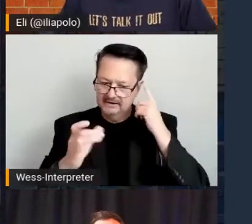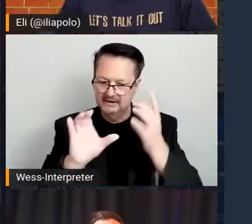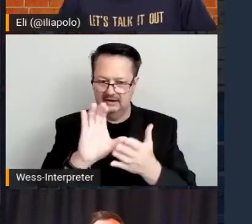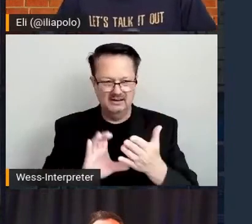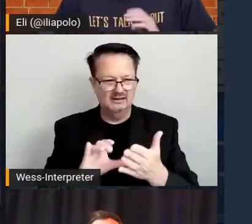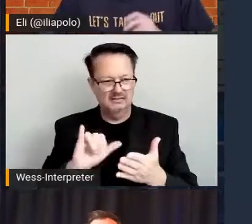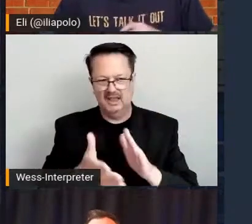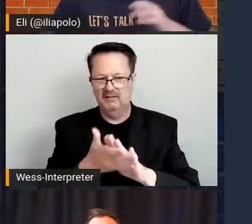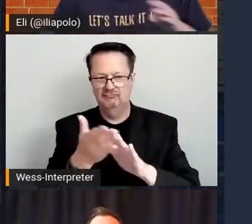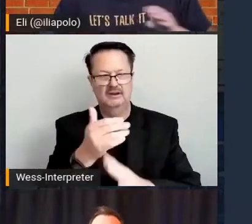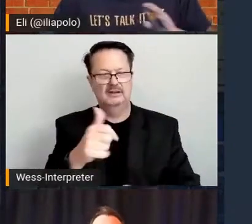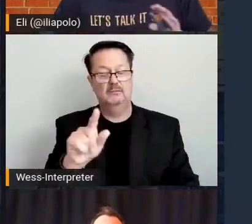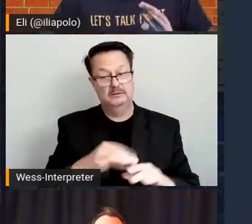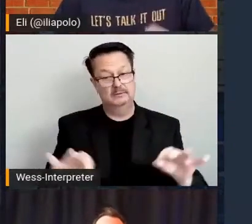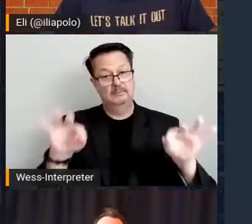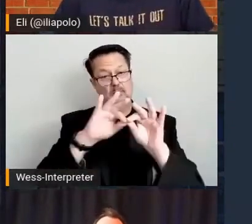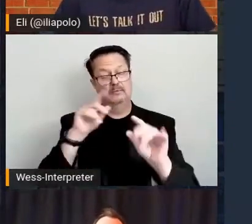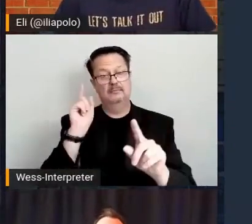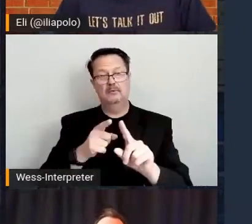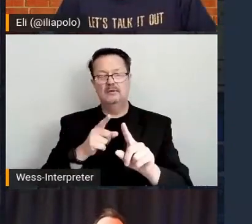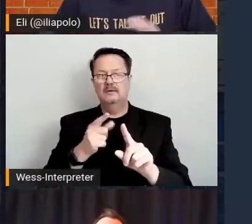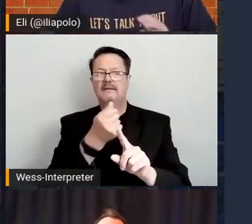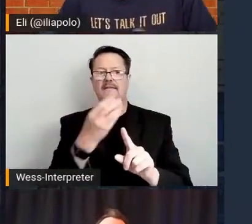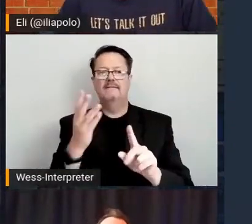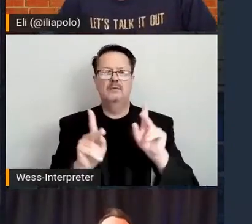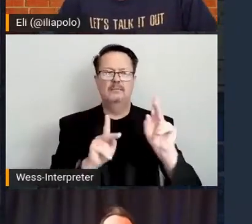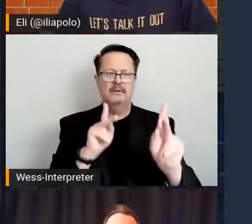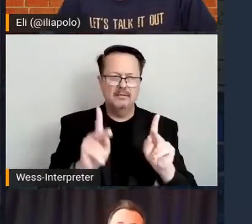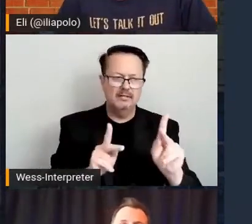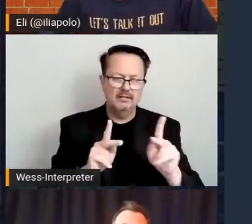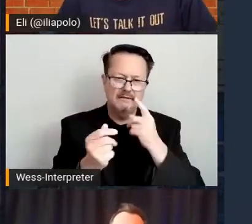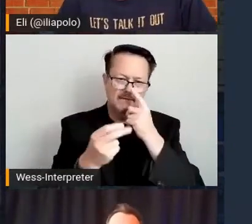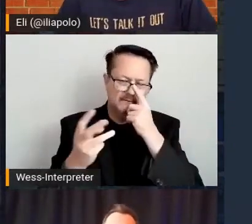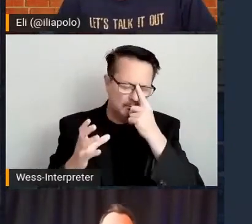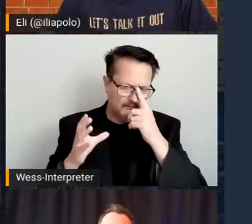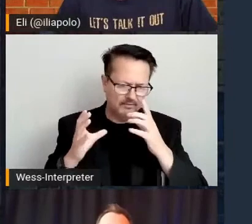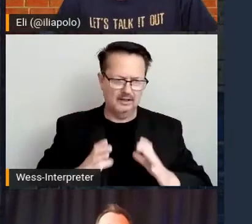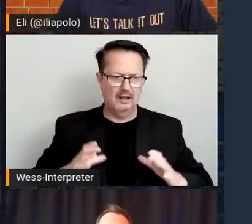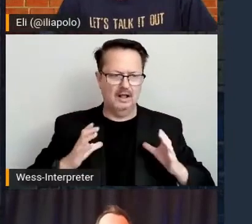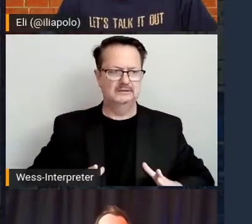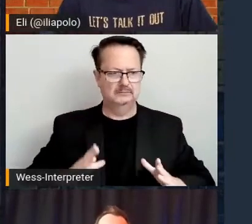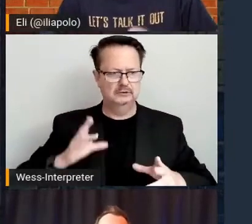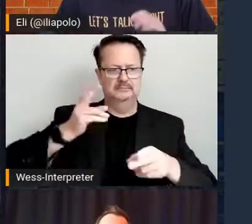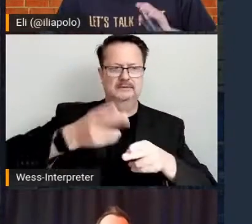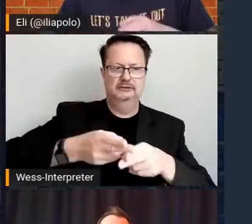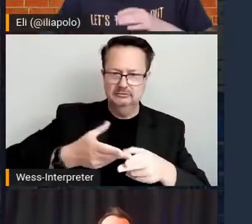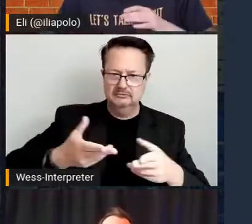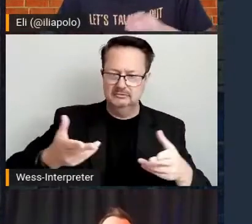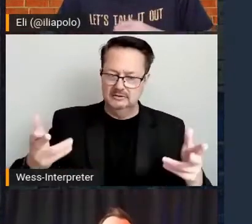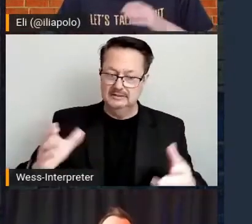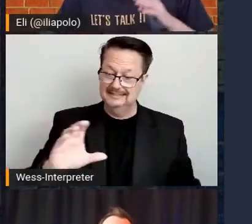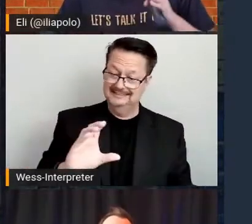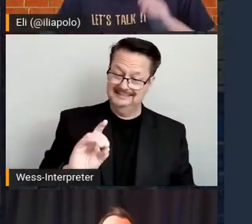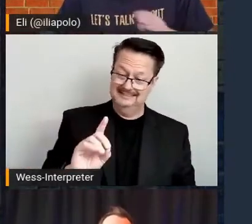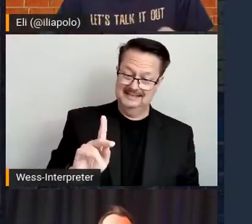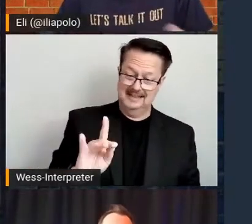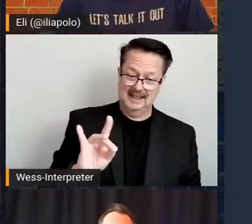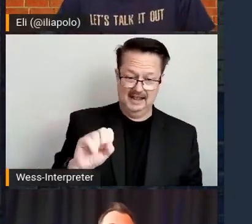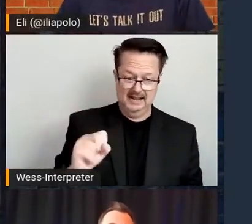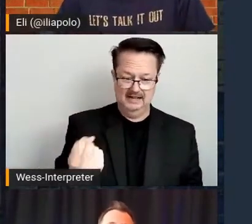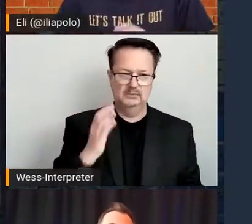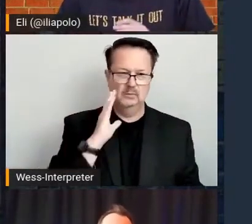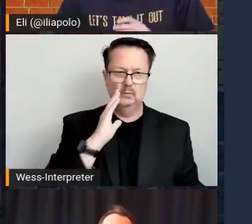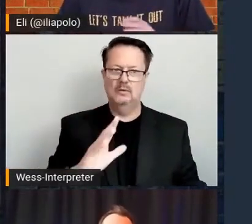important point that we've had a few of our customers mention, that CDK8s will generate pure